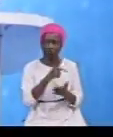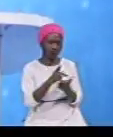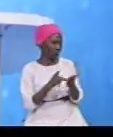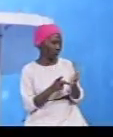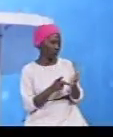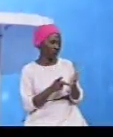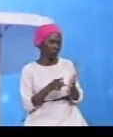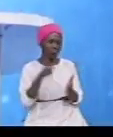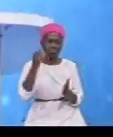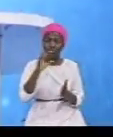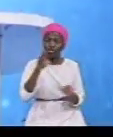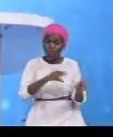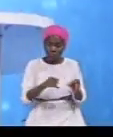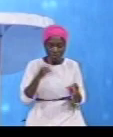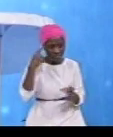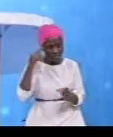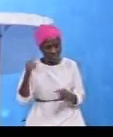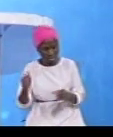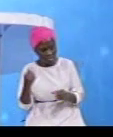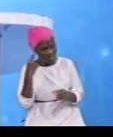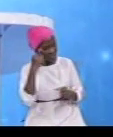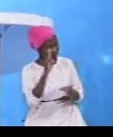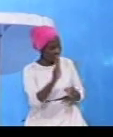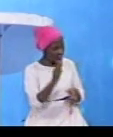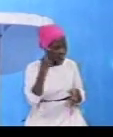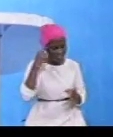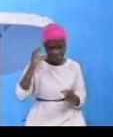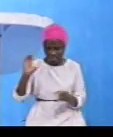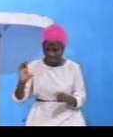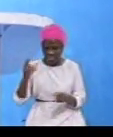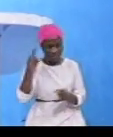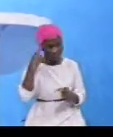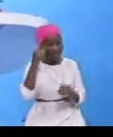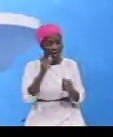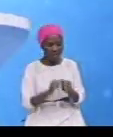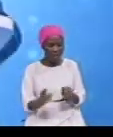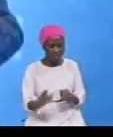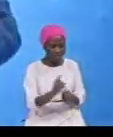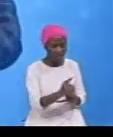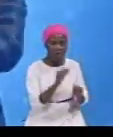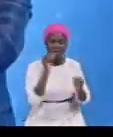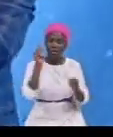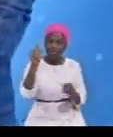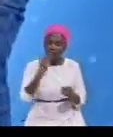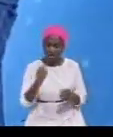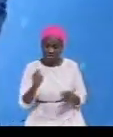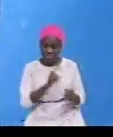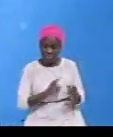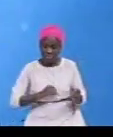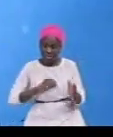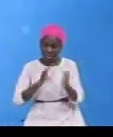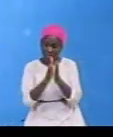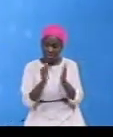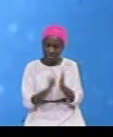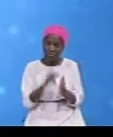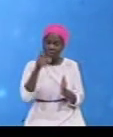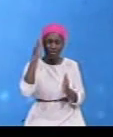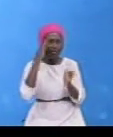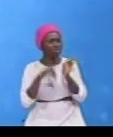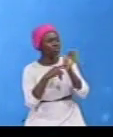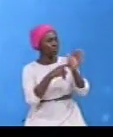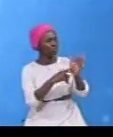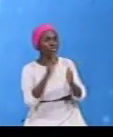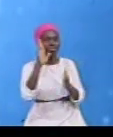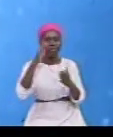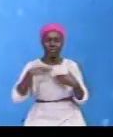A, you do for B, you do for C, you do for everyone. Therefore, Lord, I pray that you manifest your healing